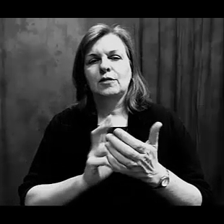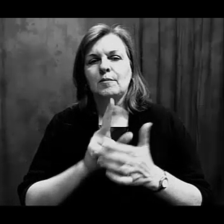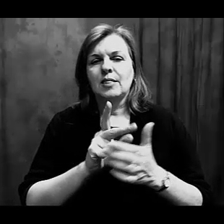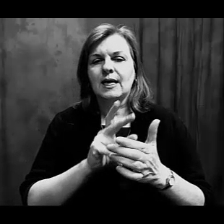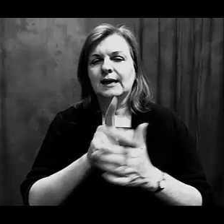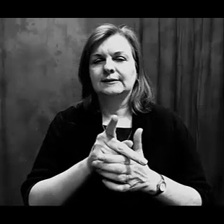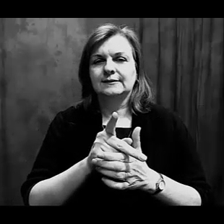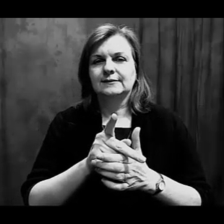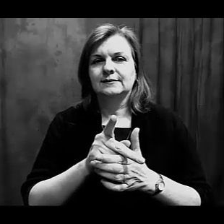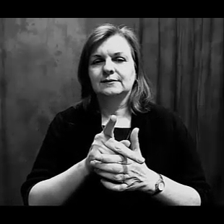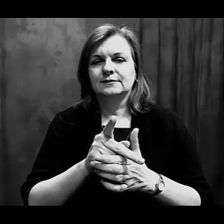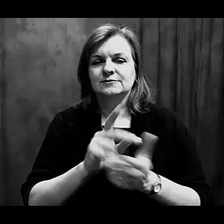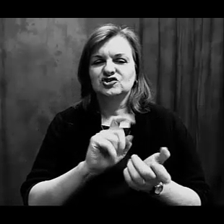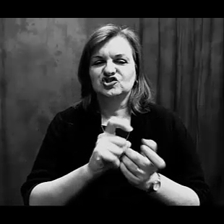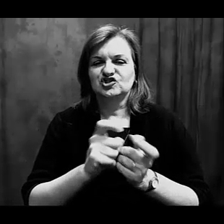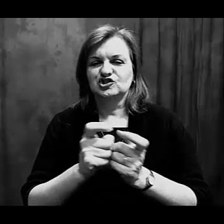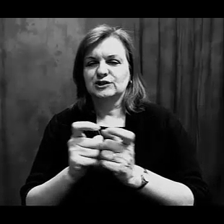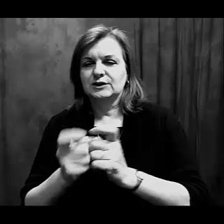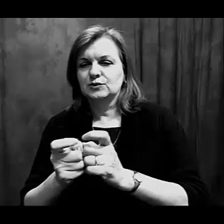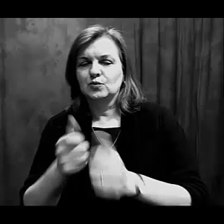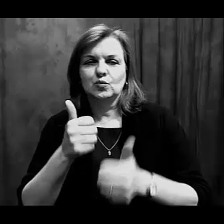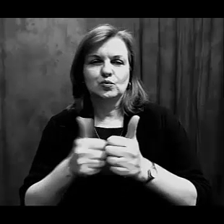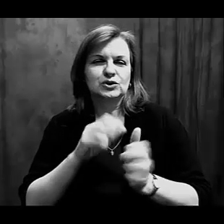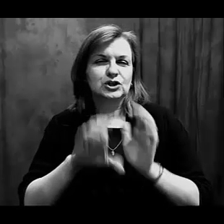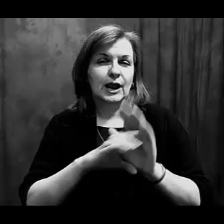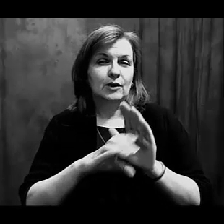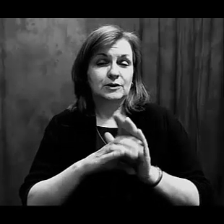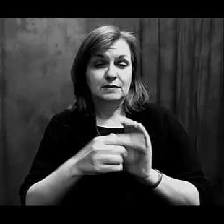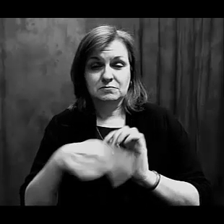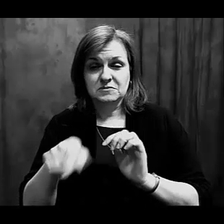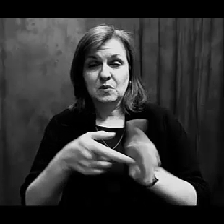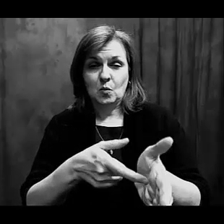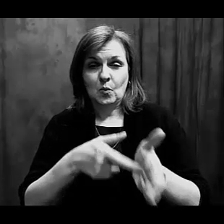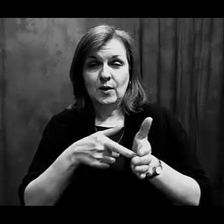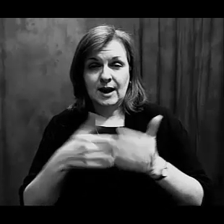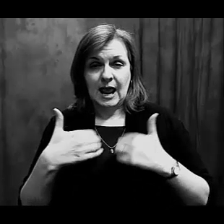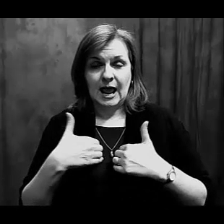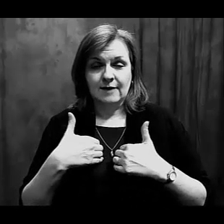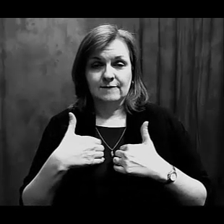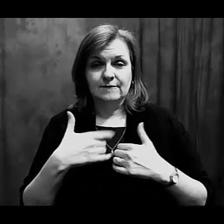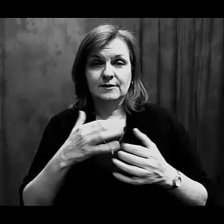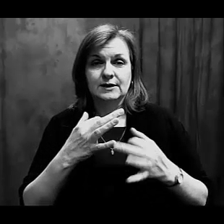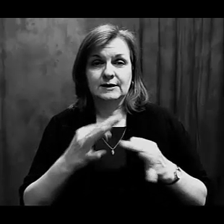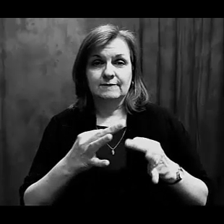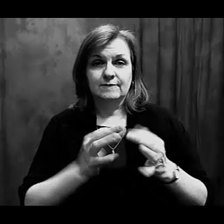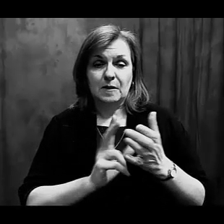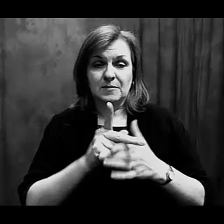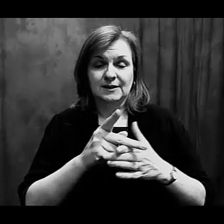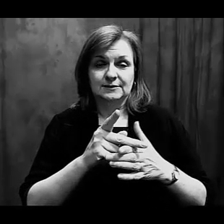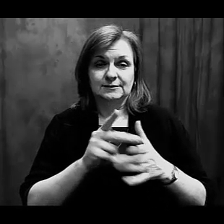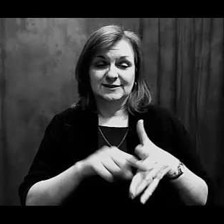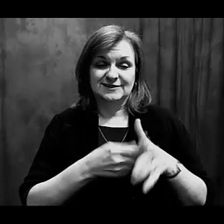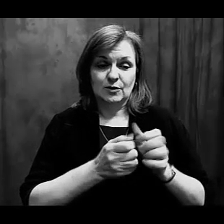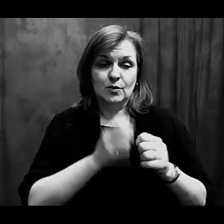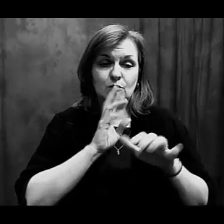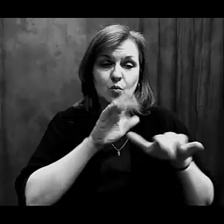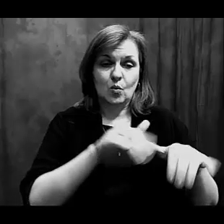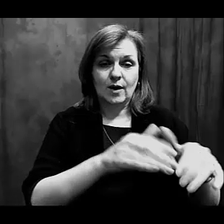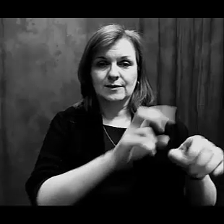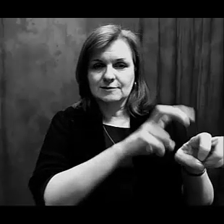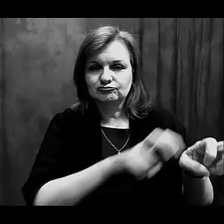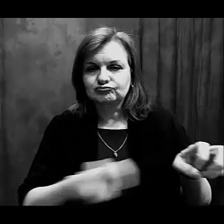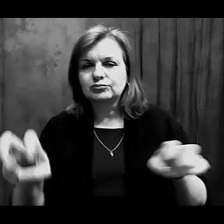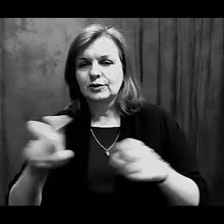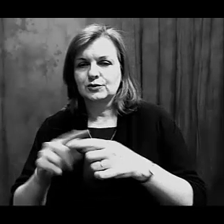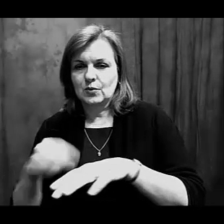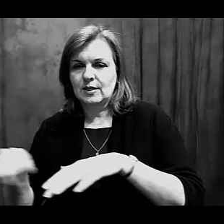about how these plants had to develop and what characteristics they had to have in order really to move on